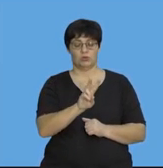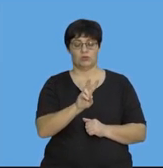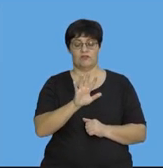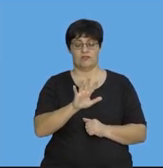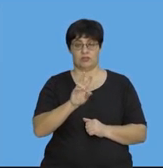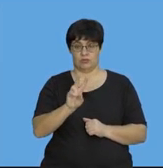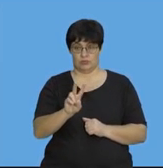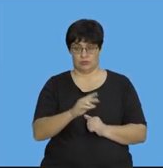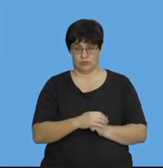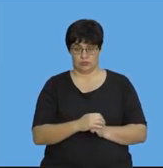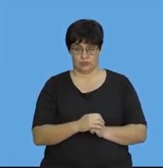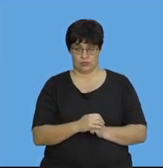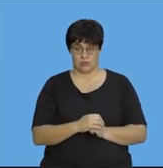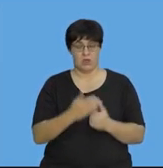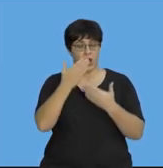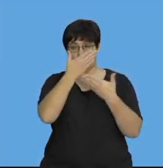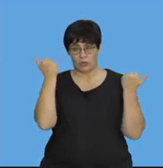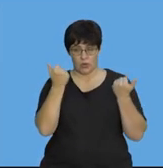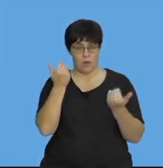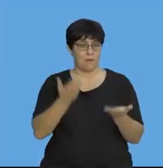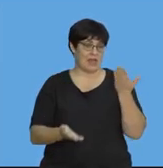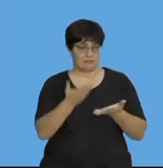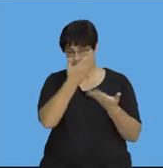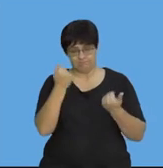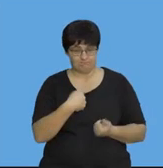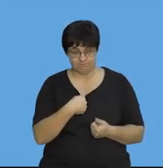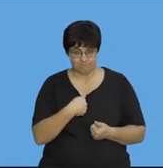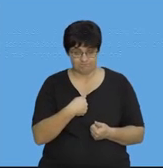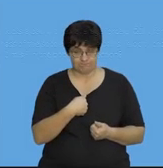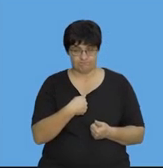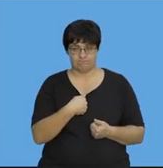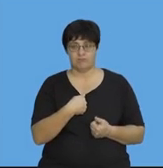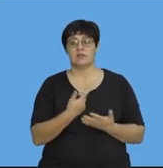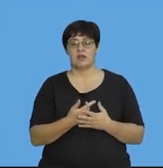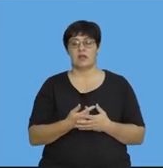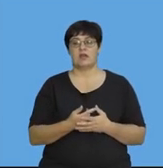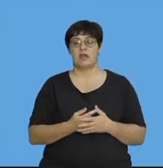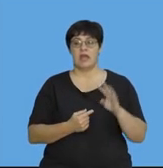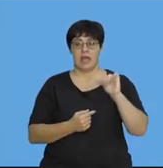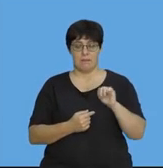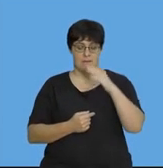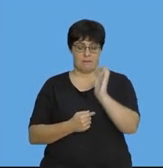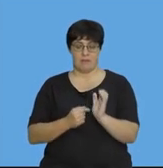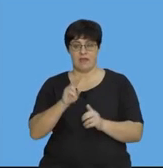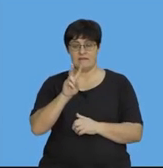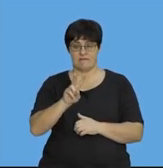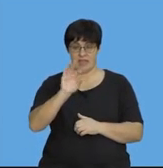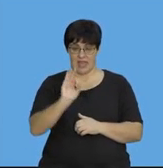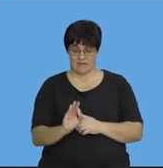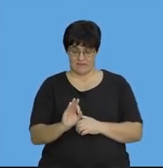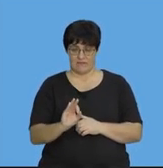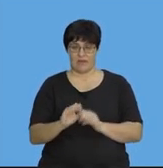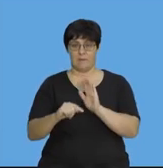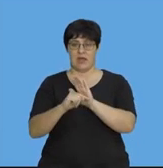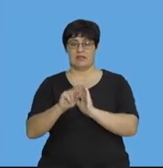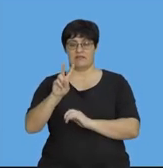252. I don't know the mass, and we're going to be going VF minus VI.